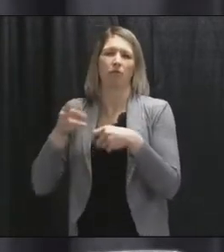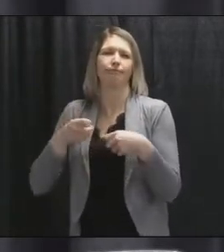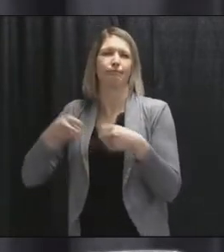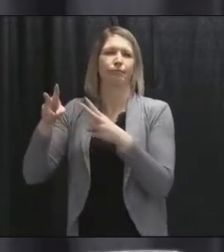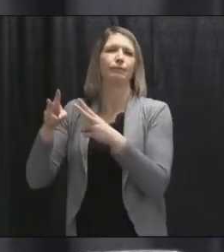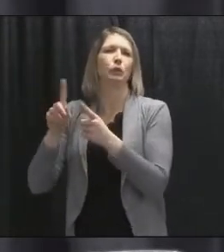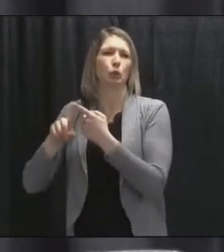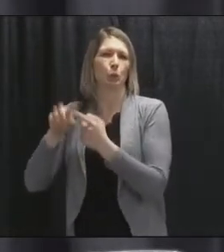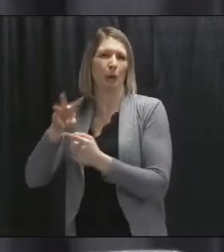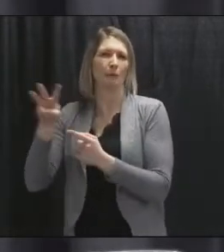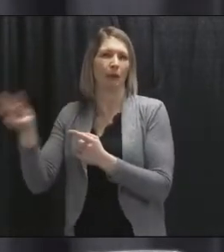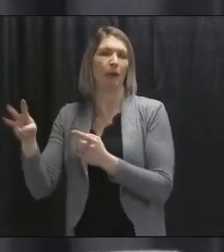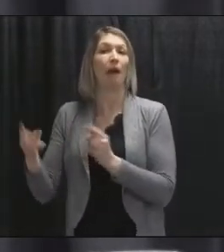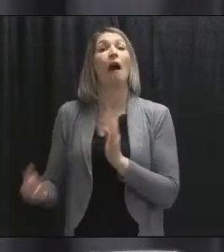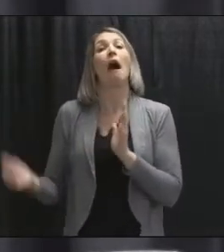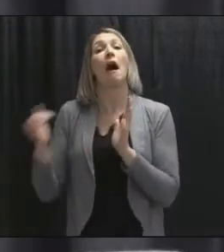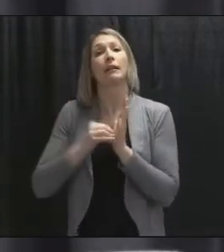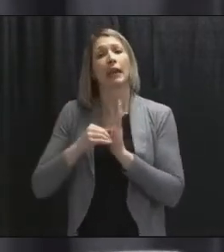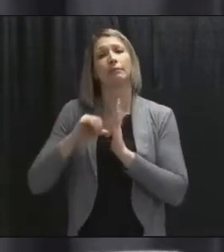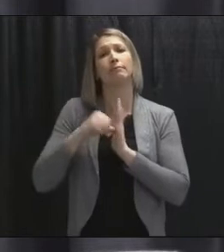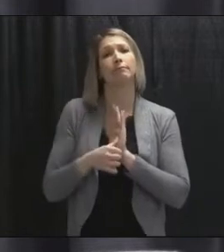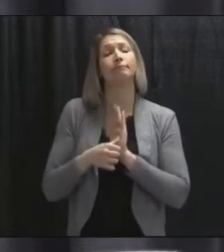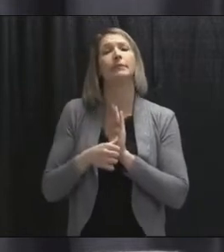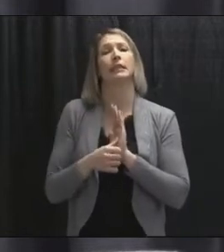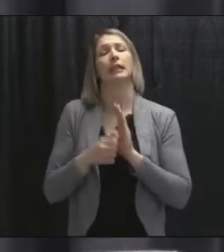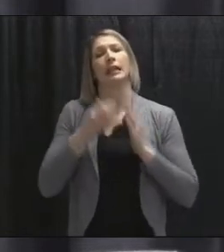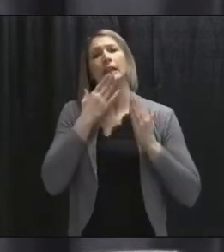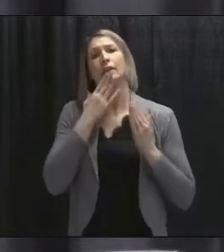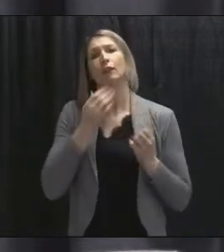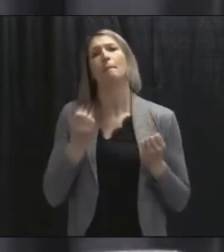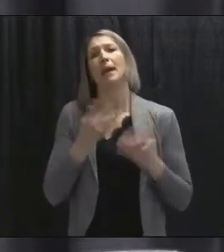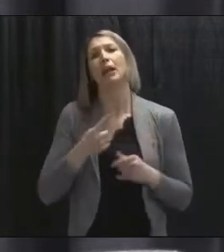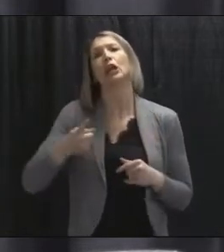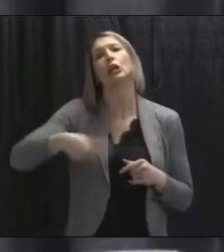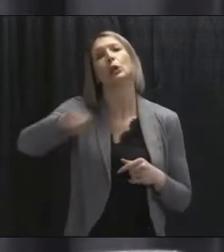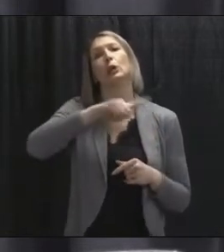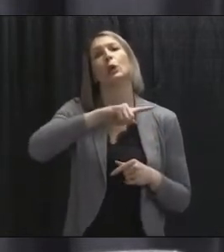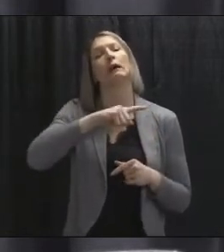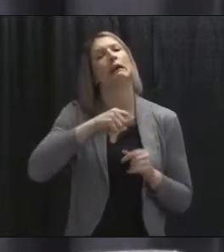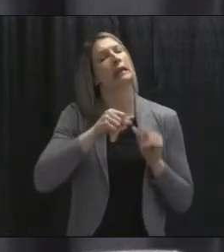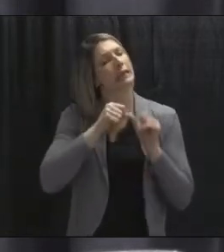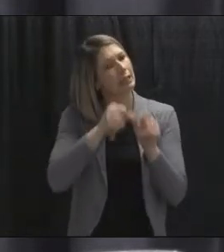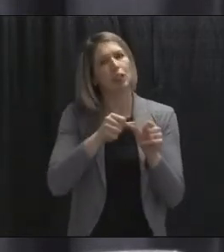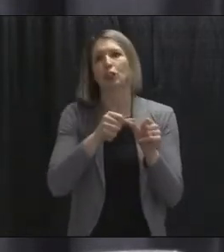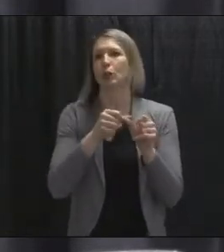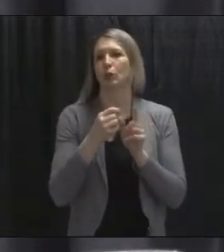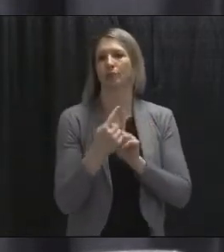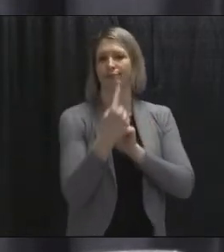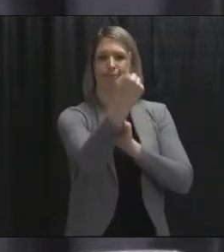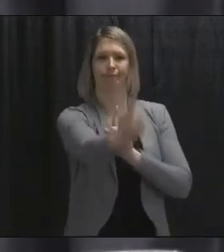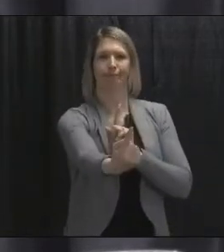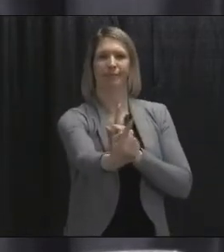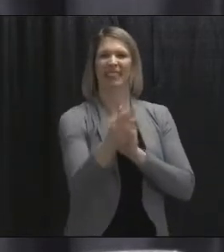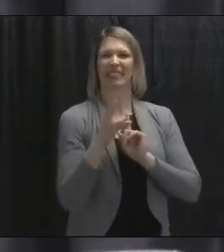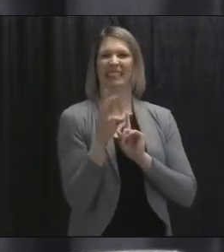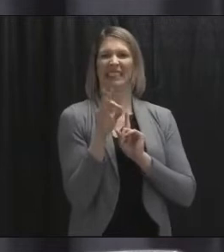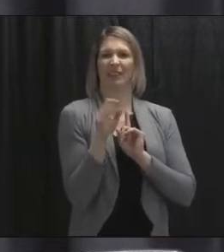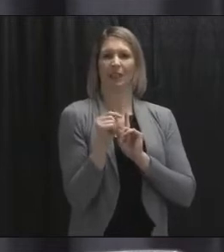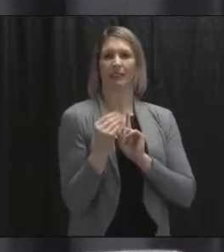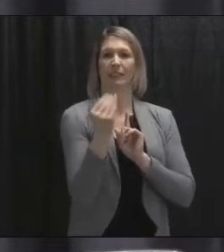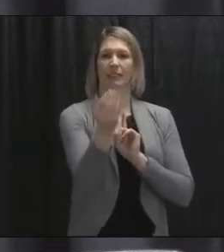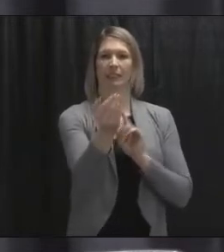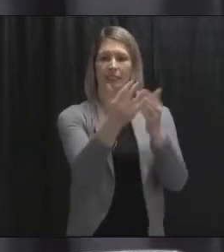their social responsibilities seriously. We need to create a bubble of protection around ourselves and our family. We need to stay in it,